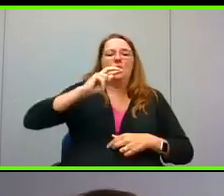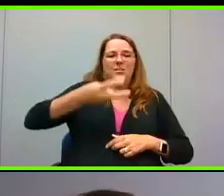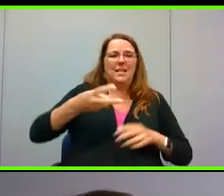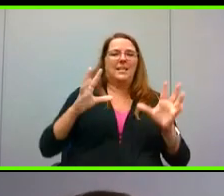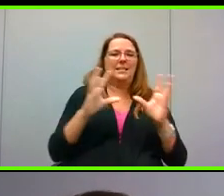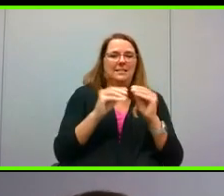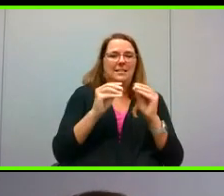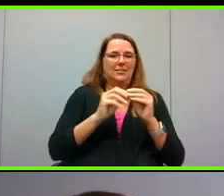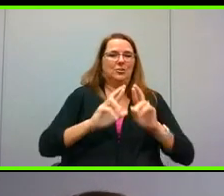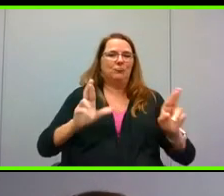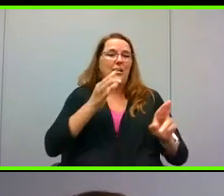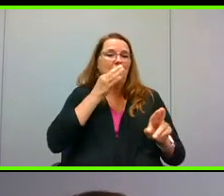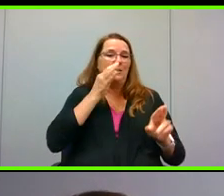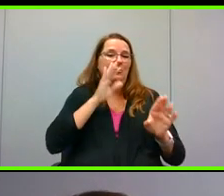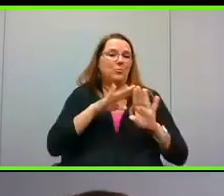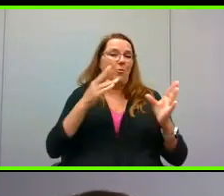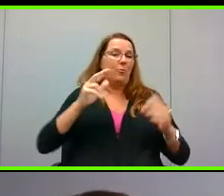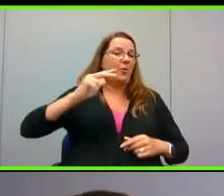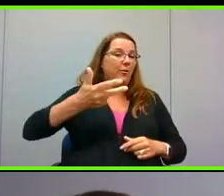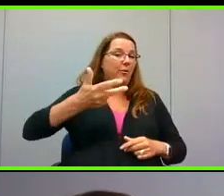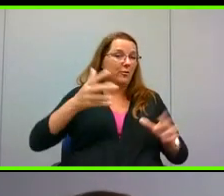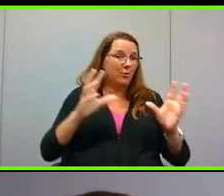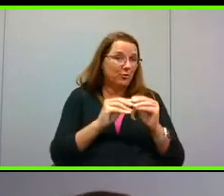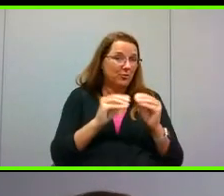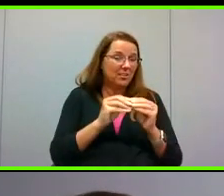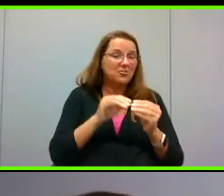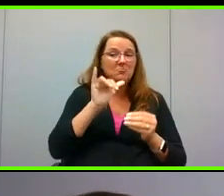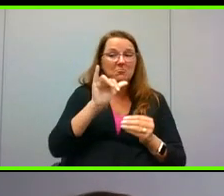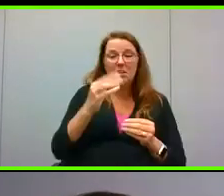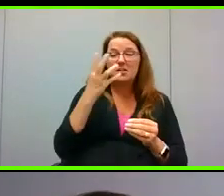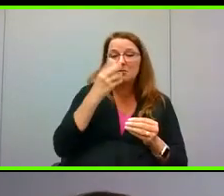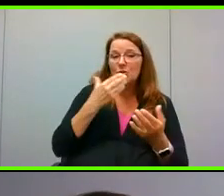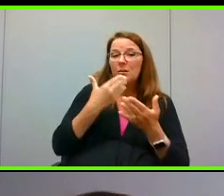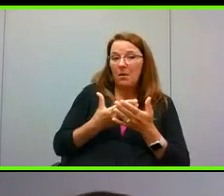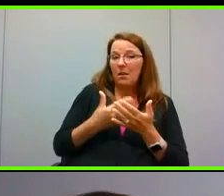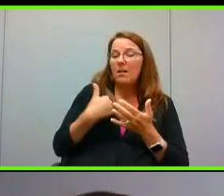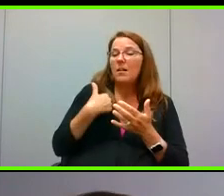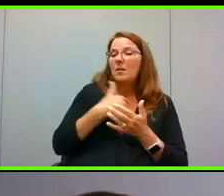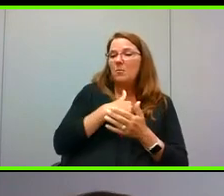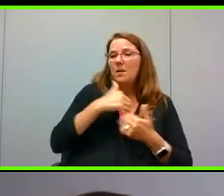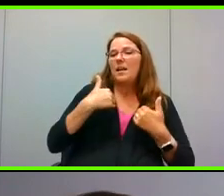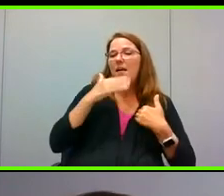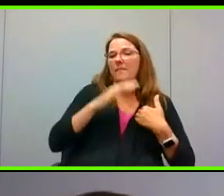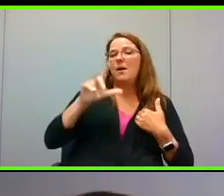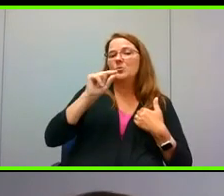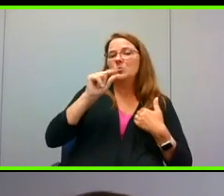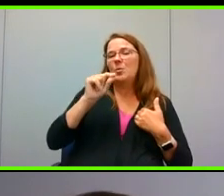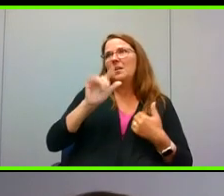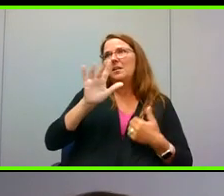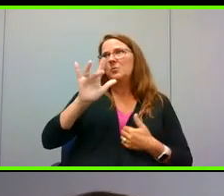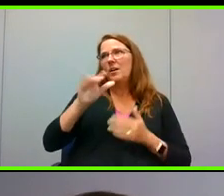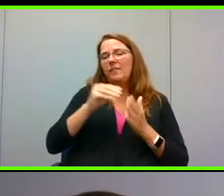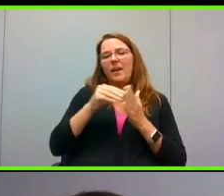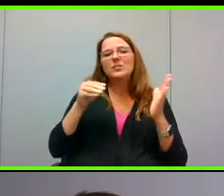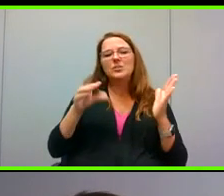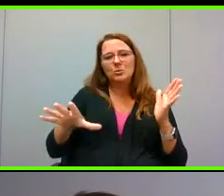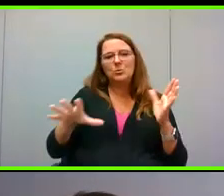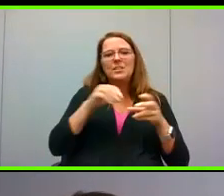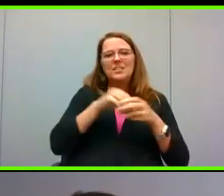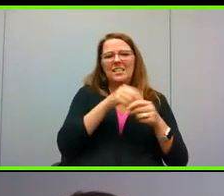third session, and that's been going really well. We're having about 20 students, somewhere between 20 and 25 students in a